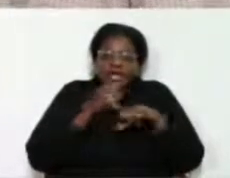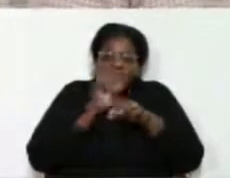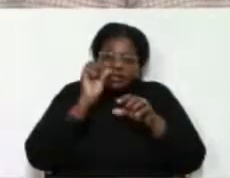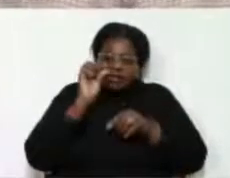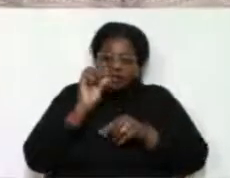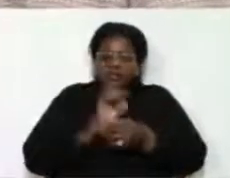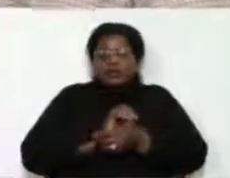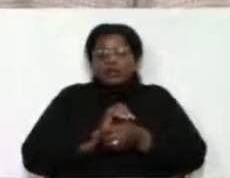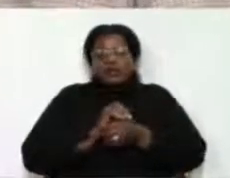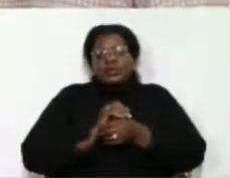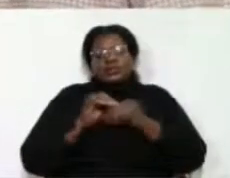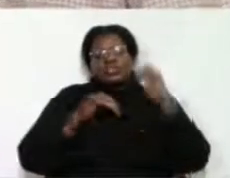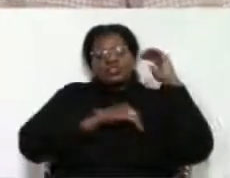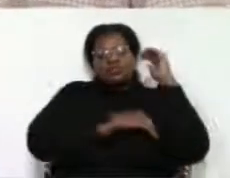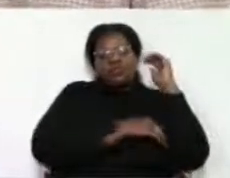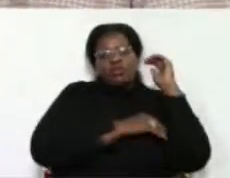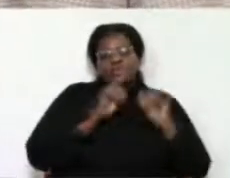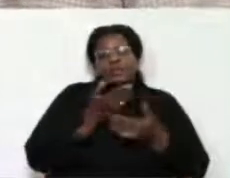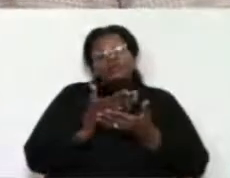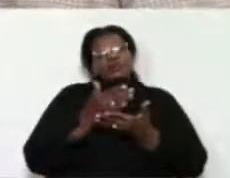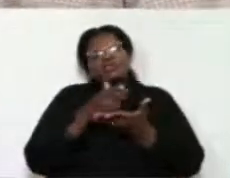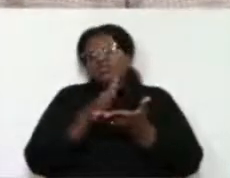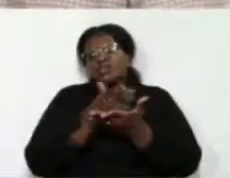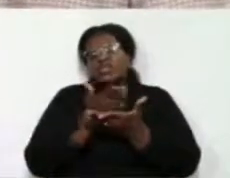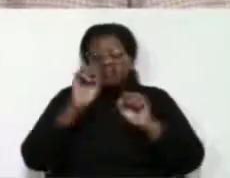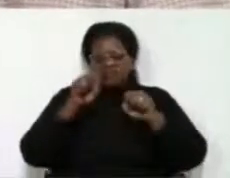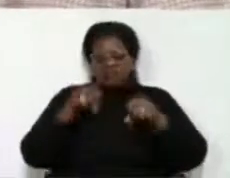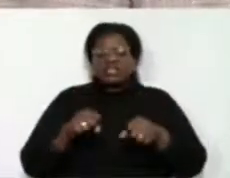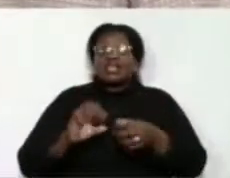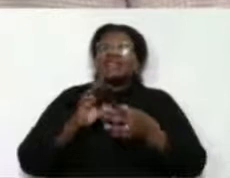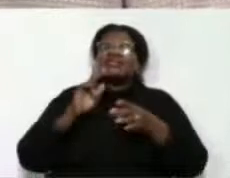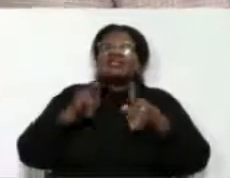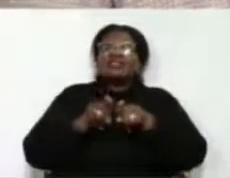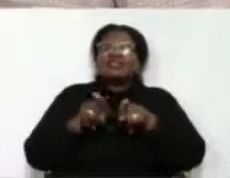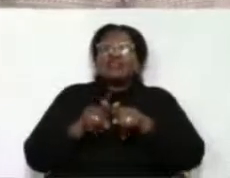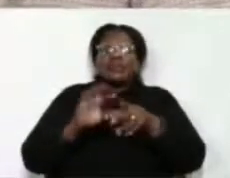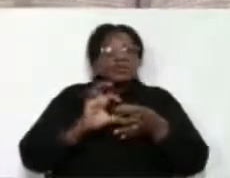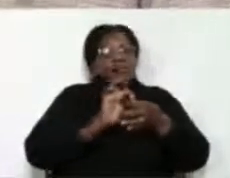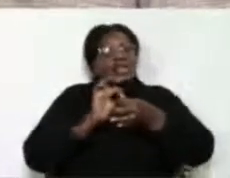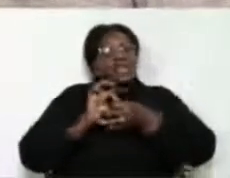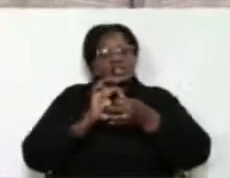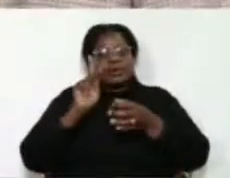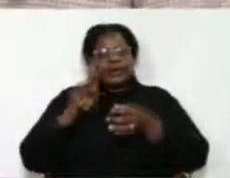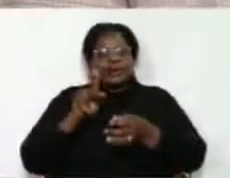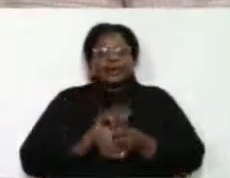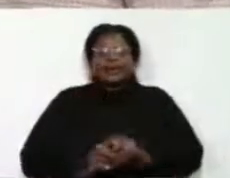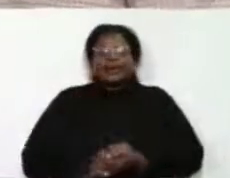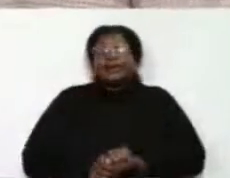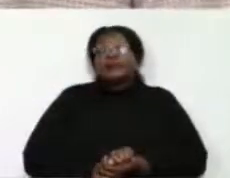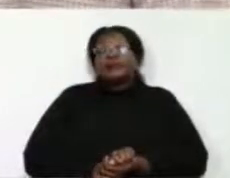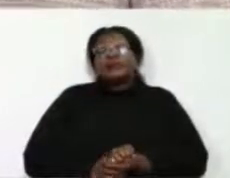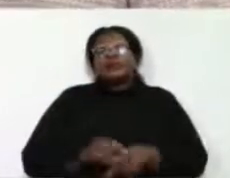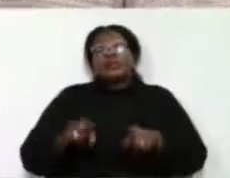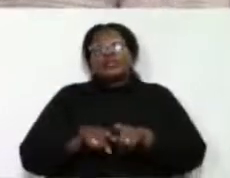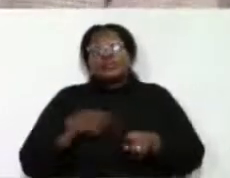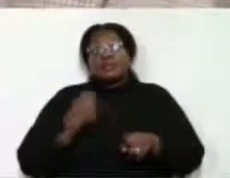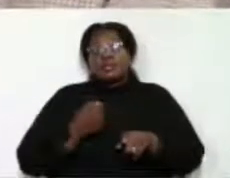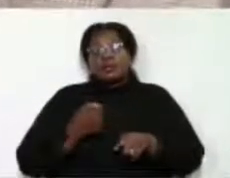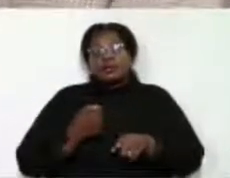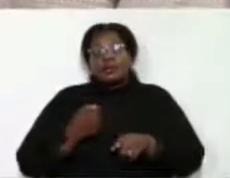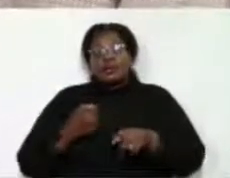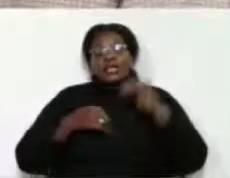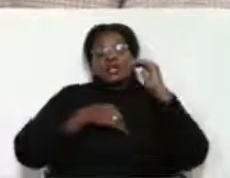I'm talking about partnerships now that you might not have thought of before. It's like, is it really a partnership? Or am I in this place? Is my